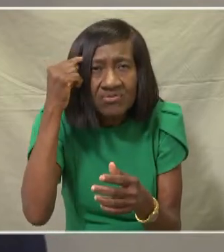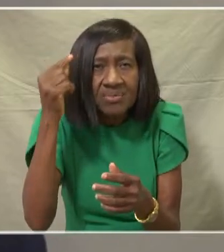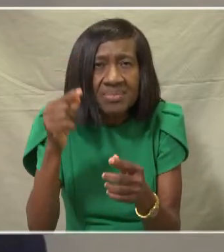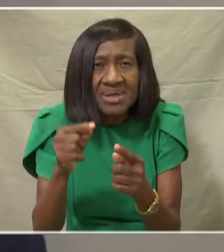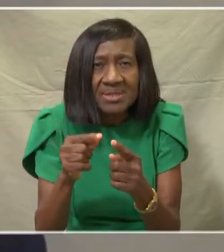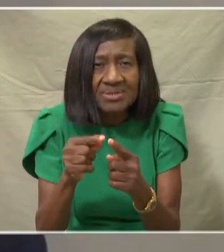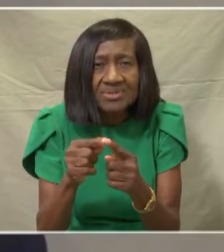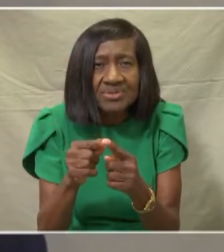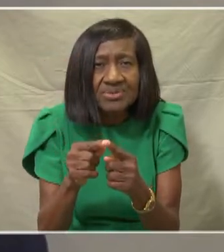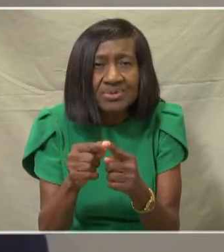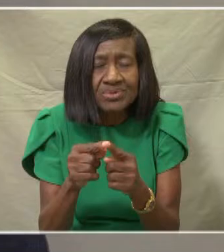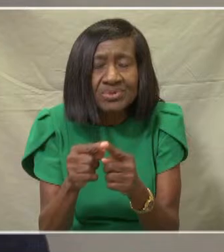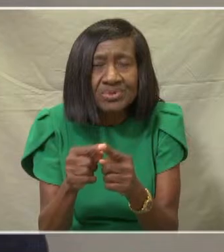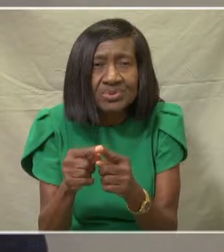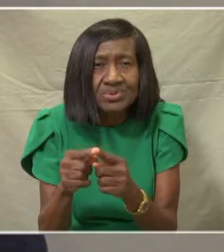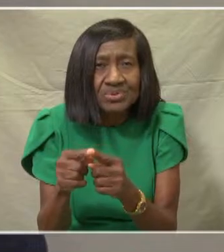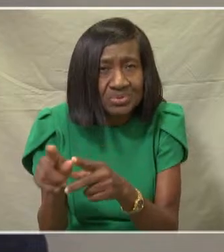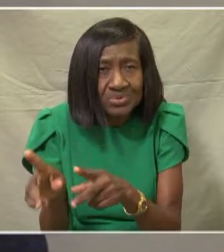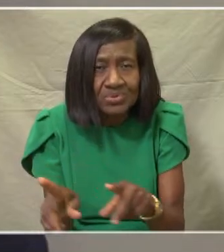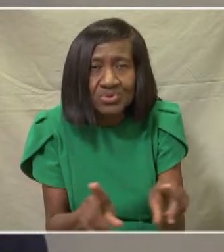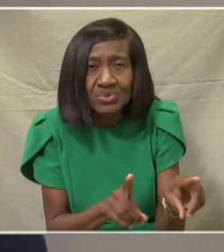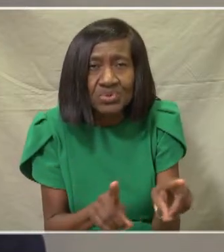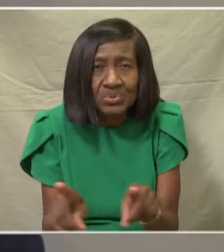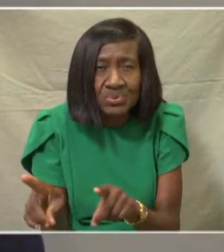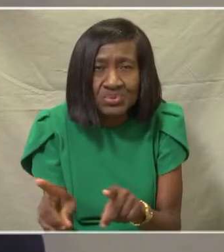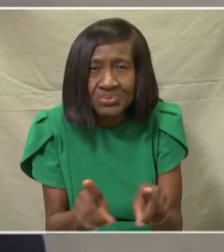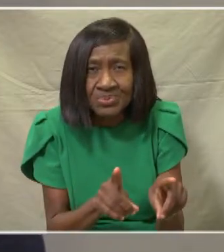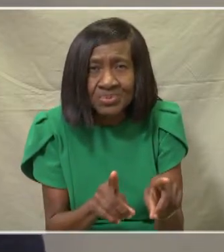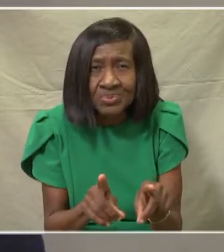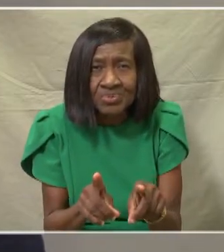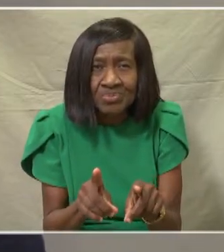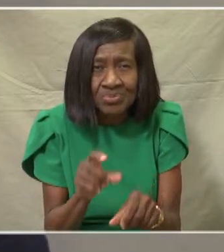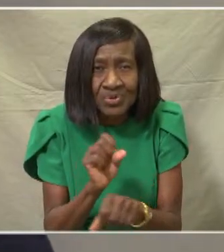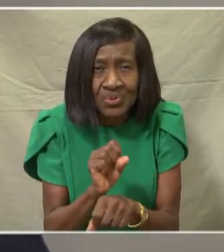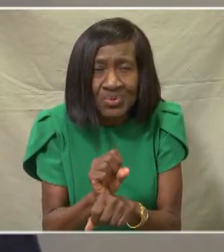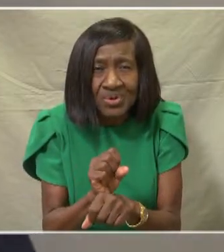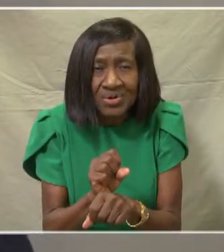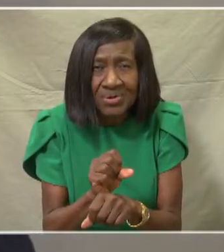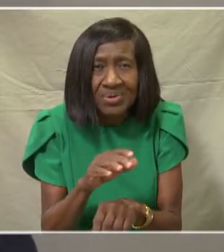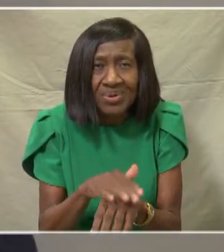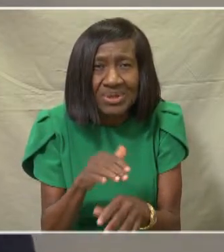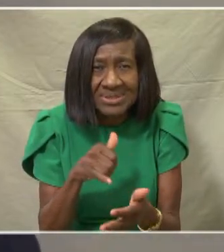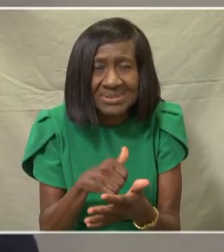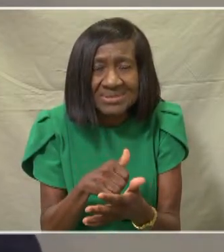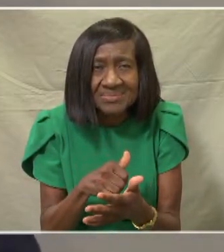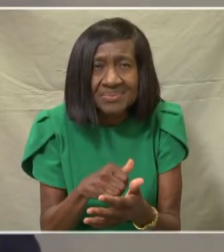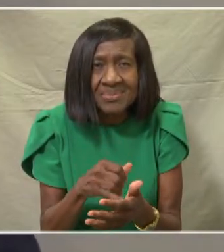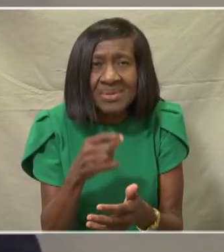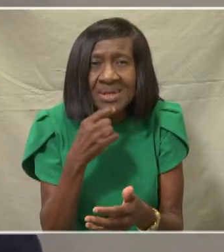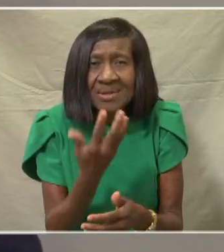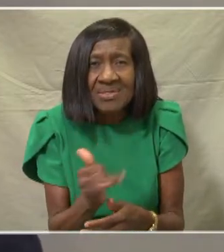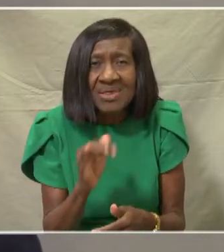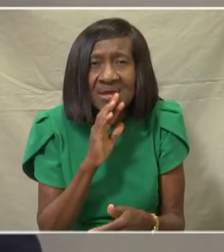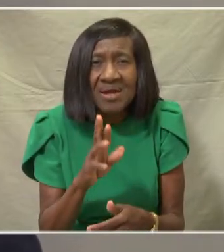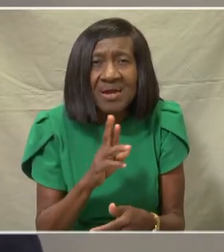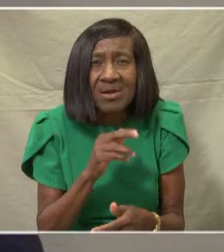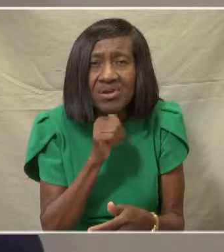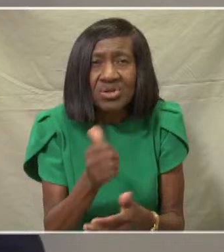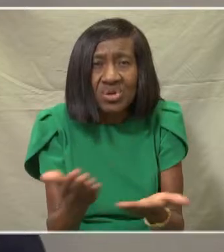those things. We are not here to impose anything on, just to